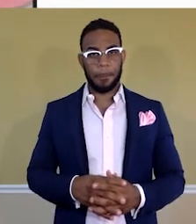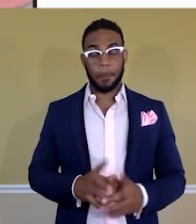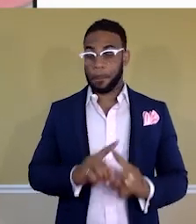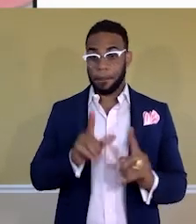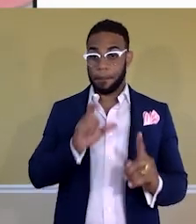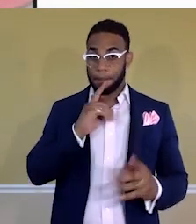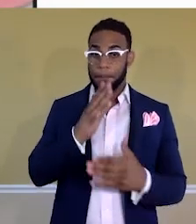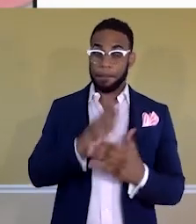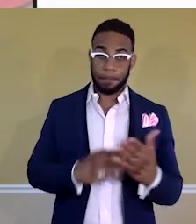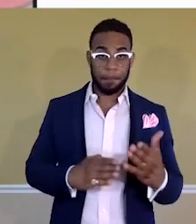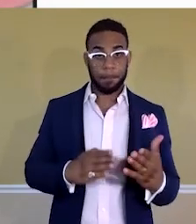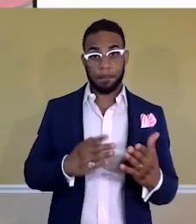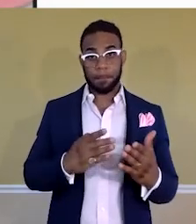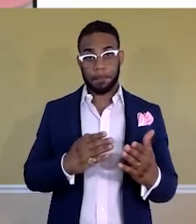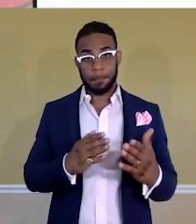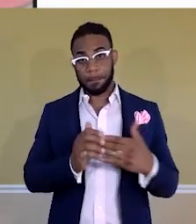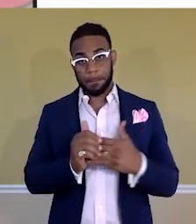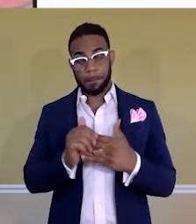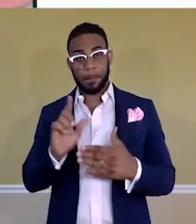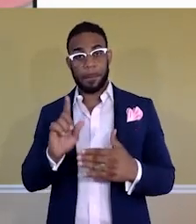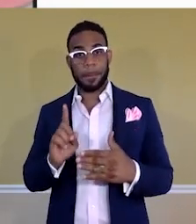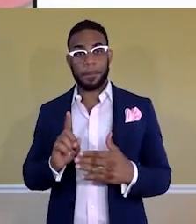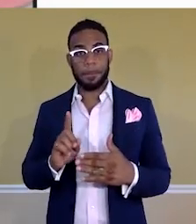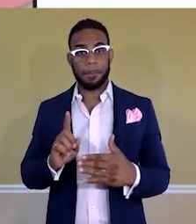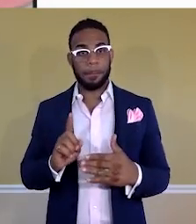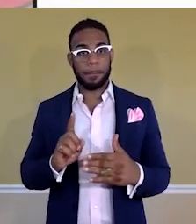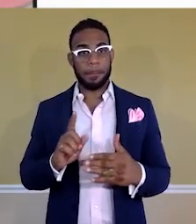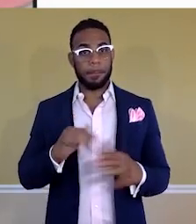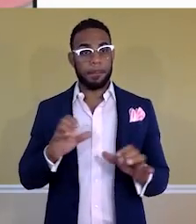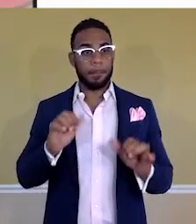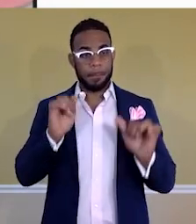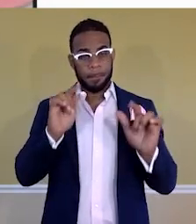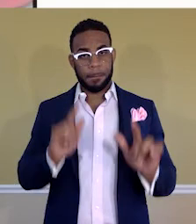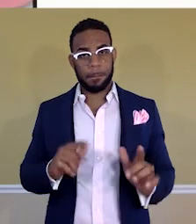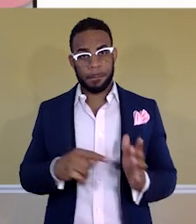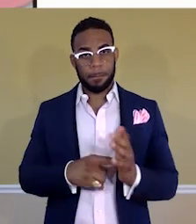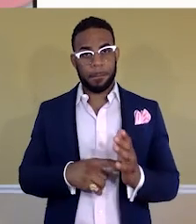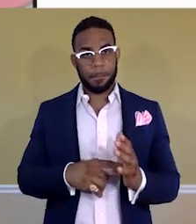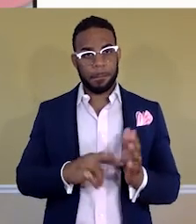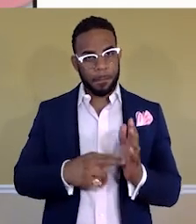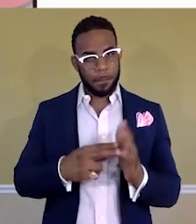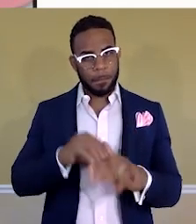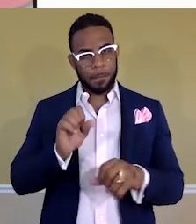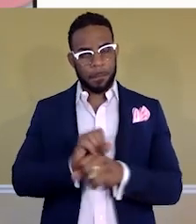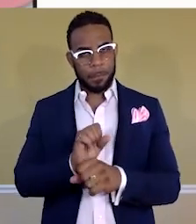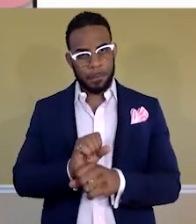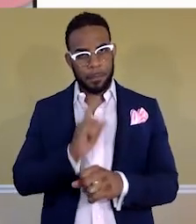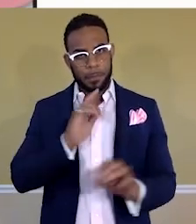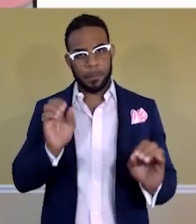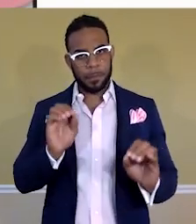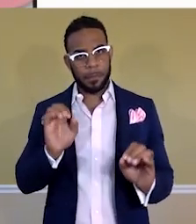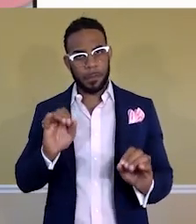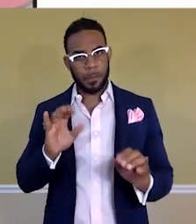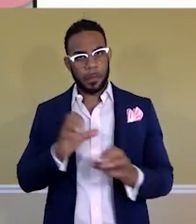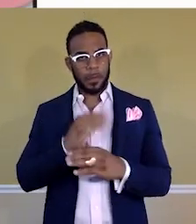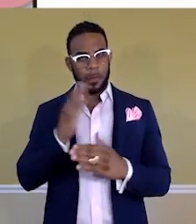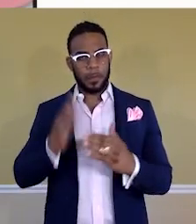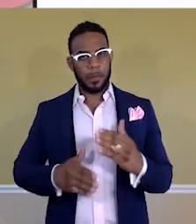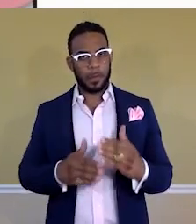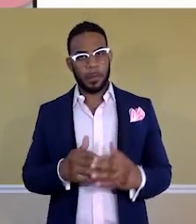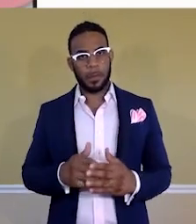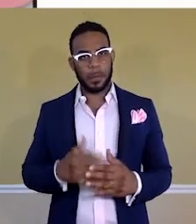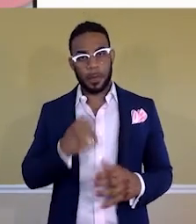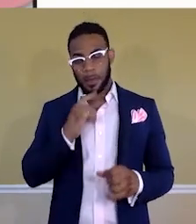However, there are some times where I do all this intentional work and nothing of it gets done.